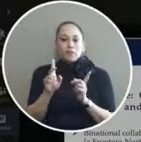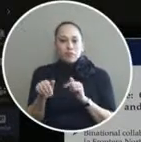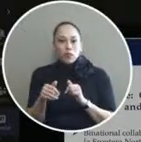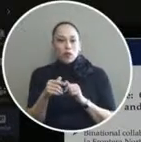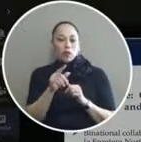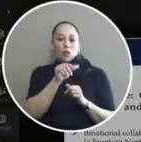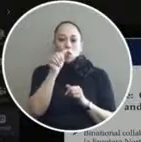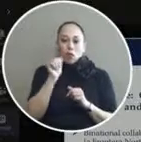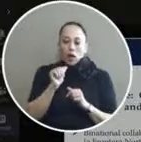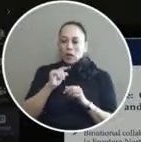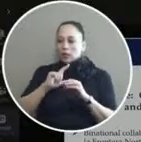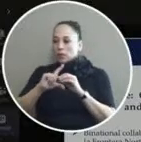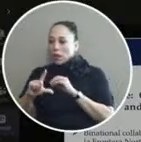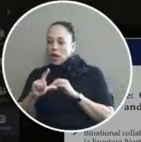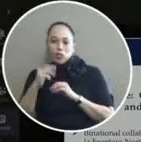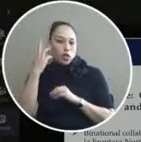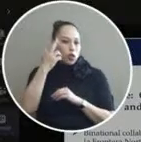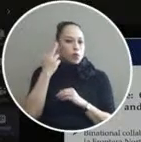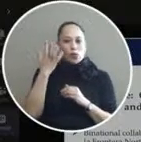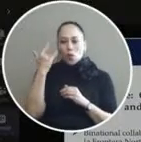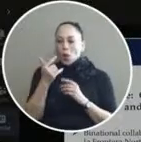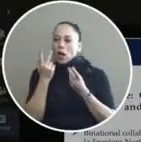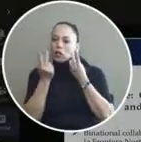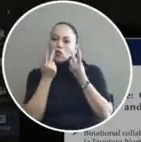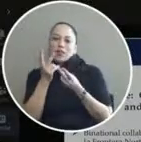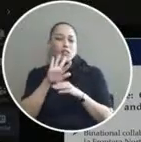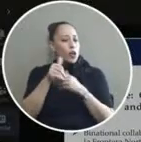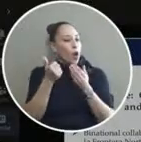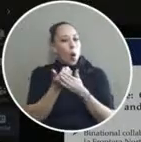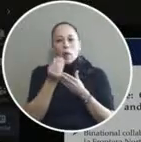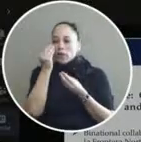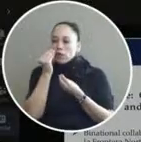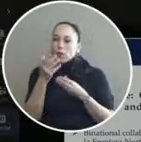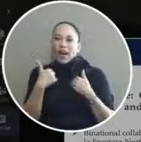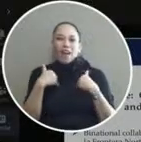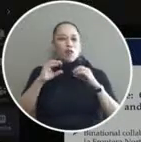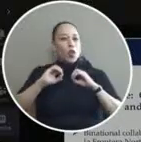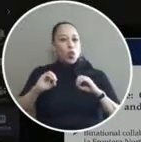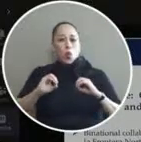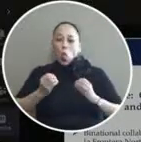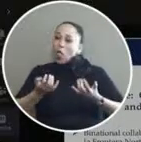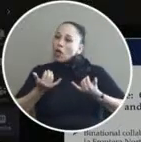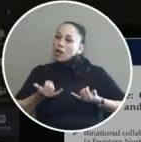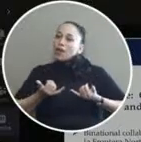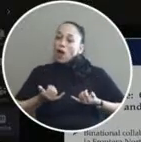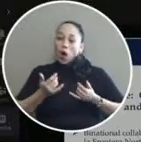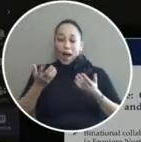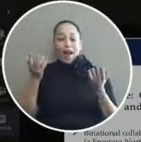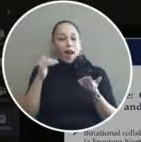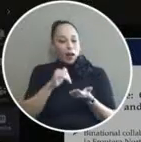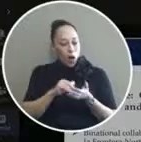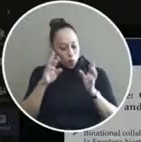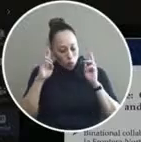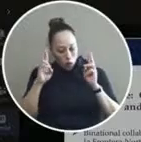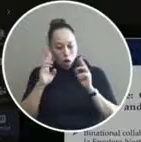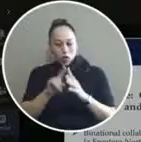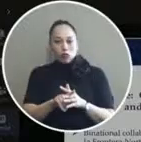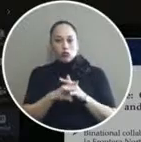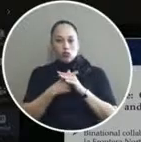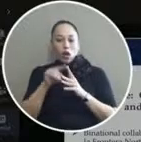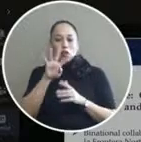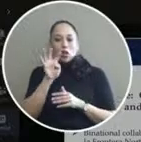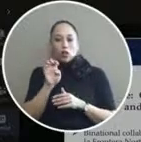El Paso, reason for the visit, all this information that we don't have right now. Again, we hope to restart this survey